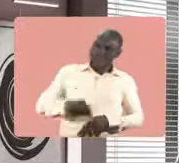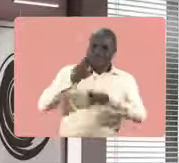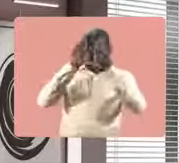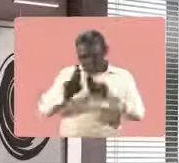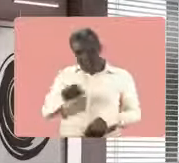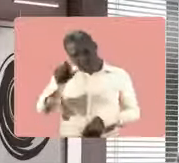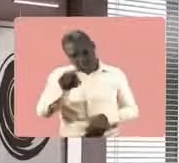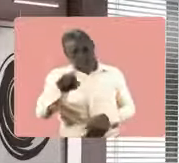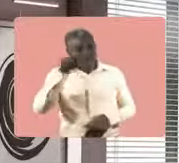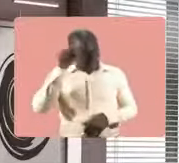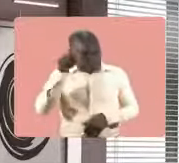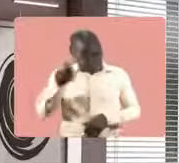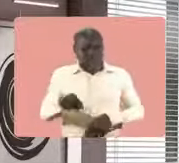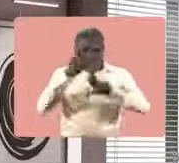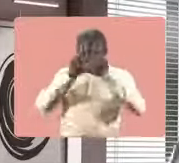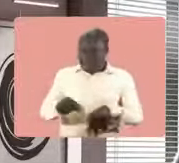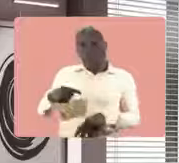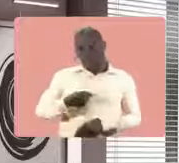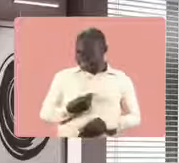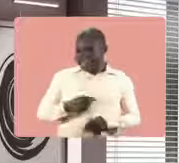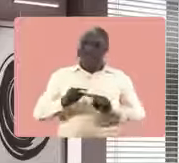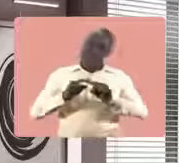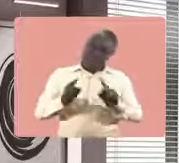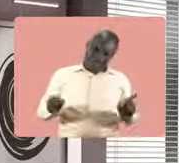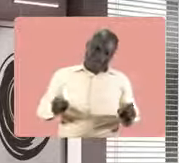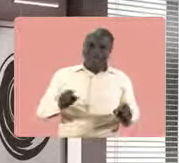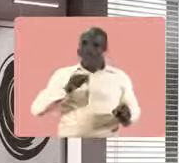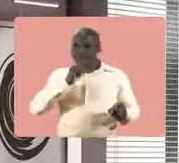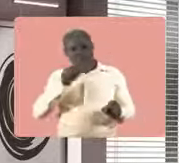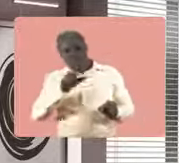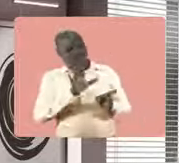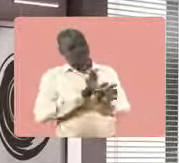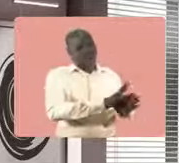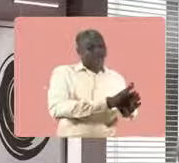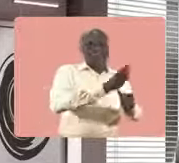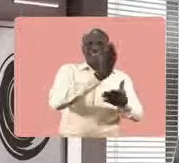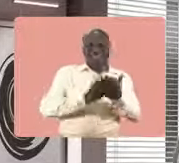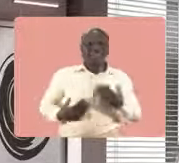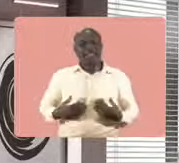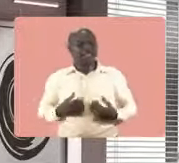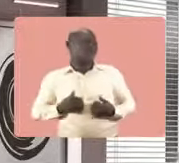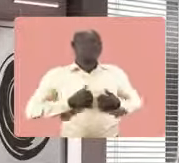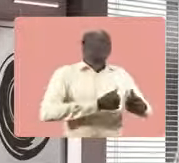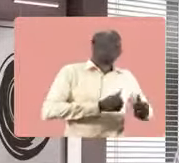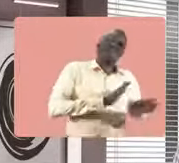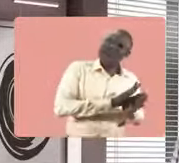respect mine as well. Baby, I won't pass our false judgment. I won't miss one. I won't have a problem,